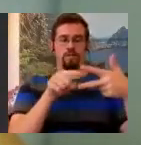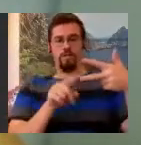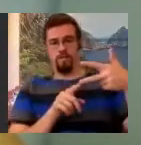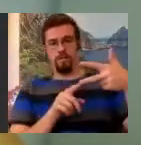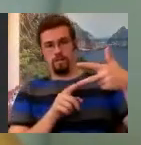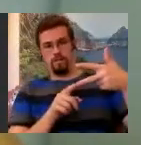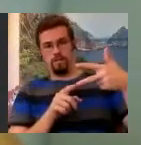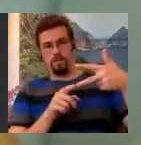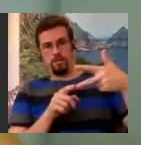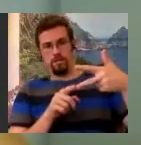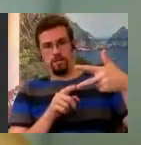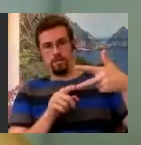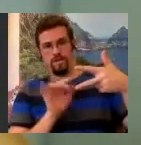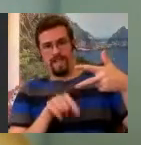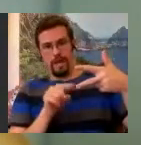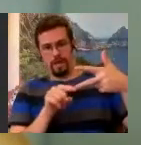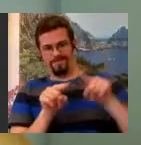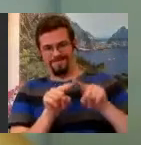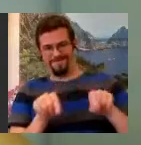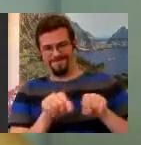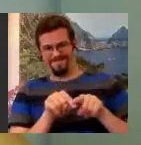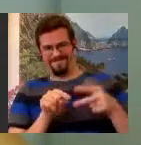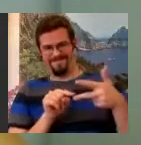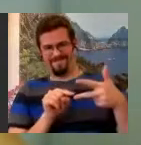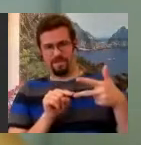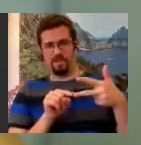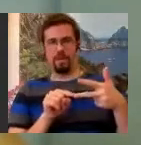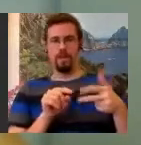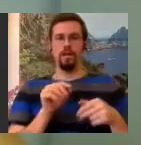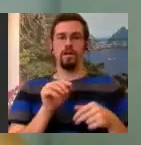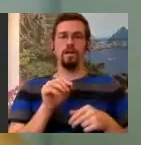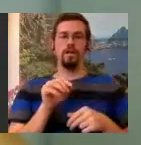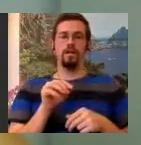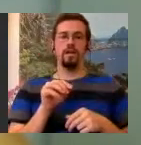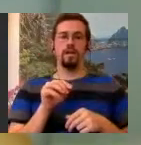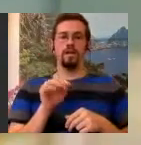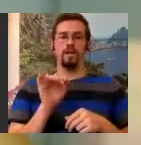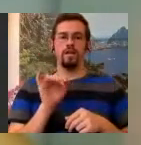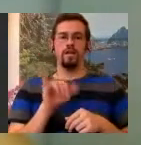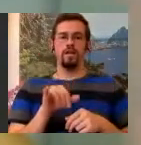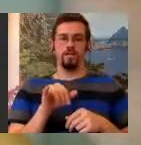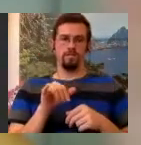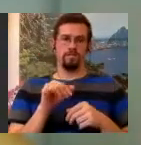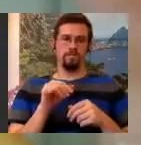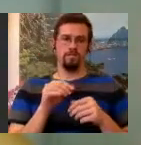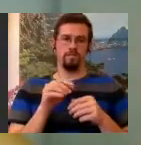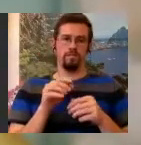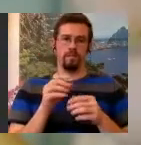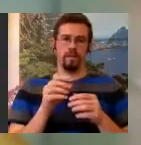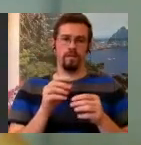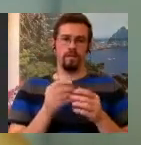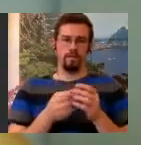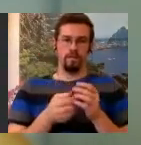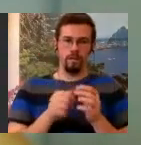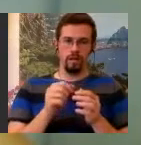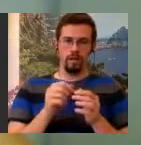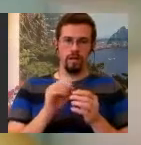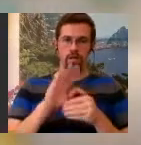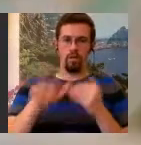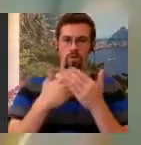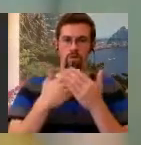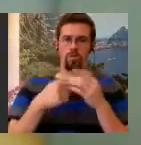brush, is for drawing ad hoc signs. These are as for the drawing